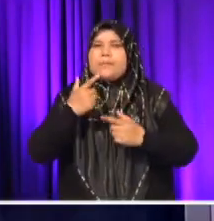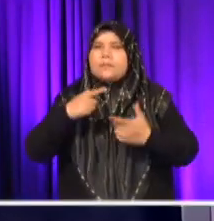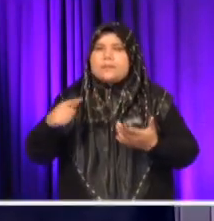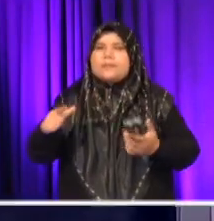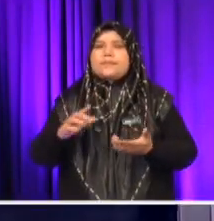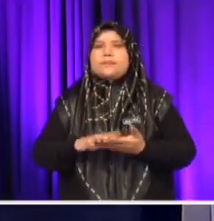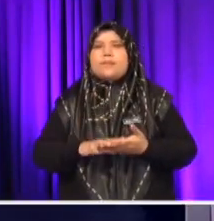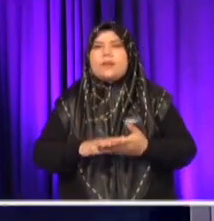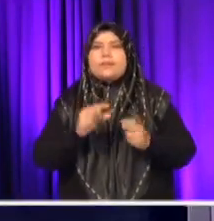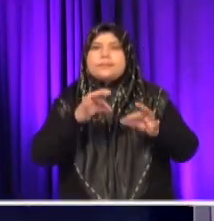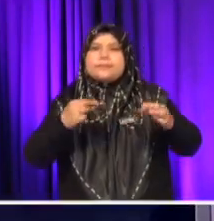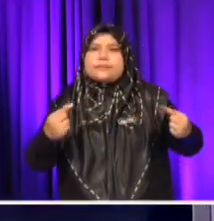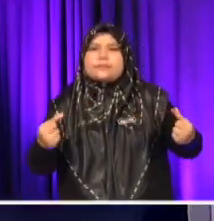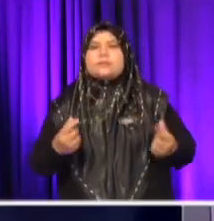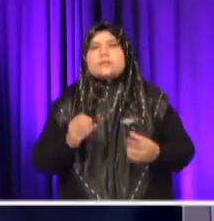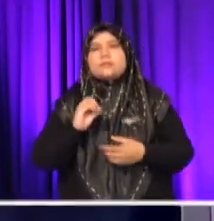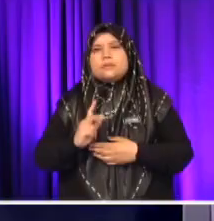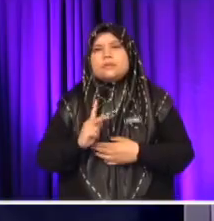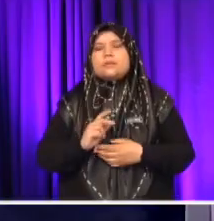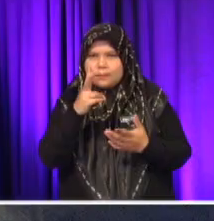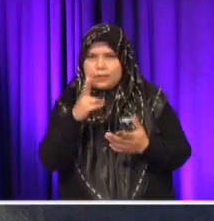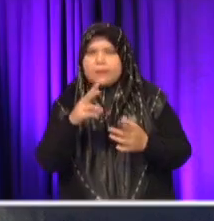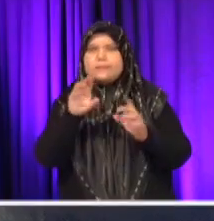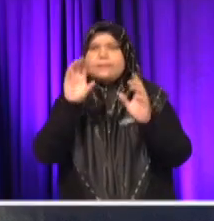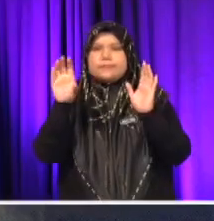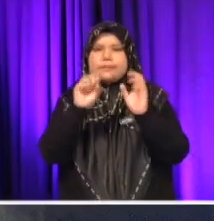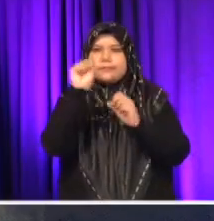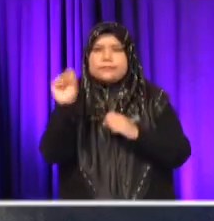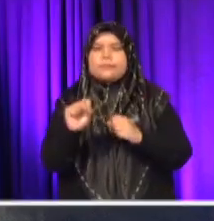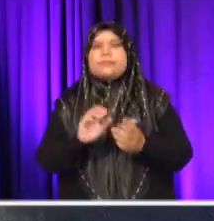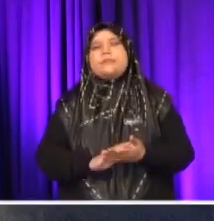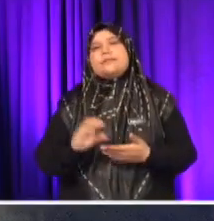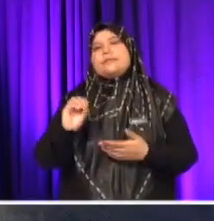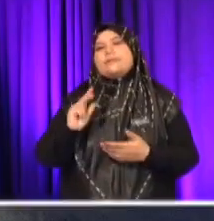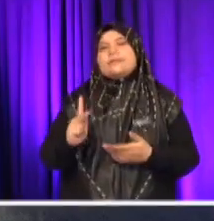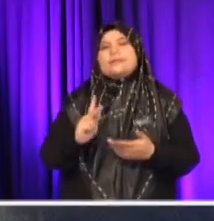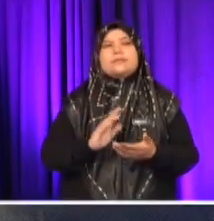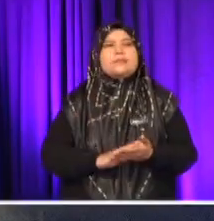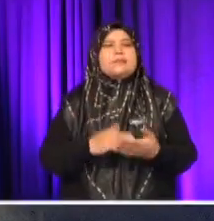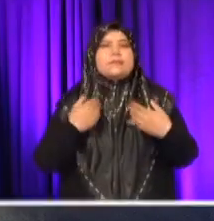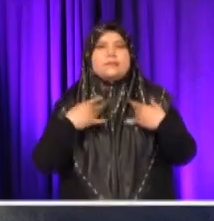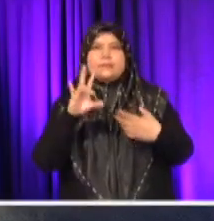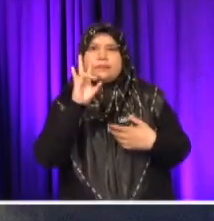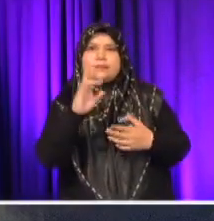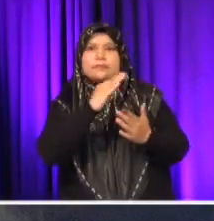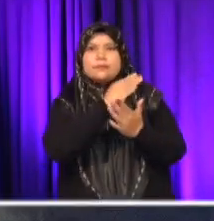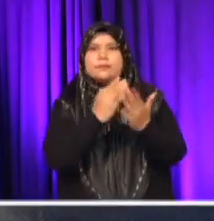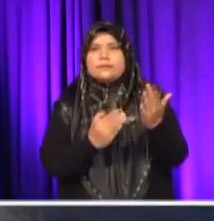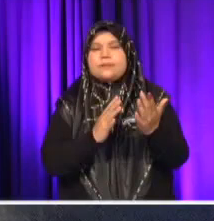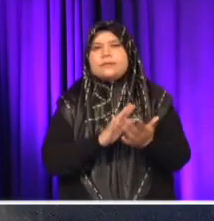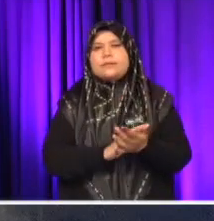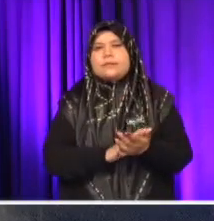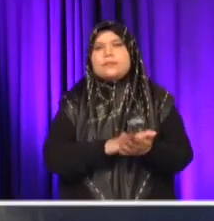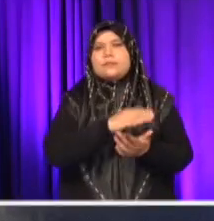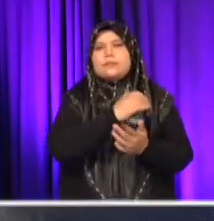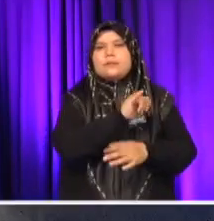your grammar is okay, you can get more marks. All right, so there you have it. Those are the 7 parts that Year 4,